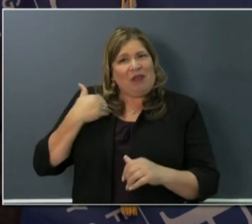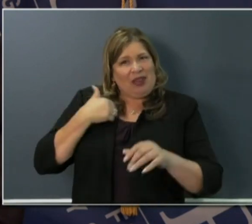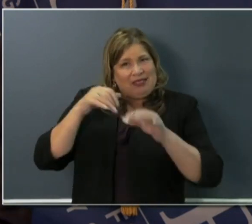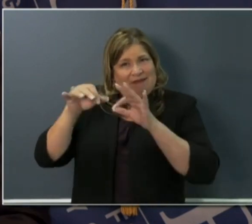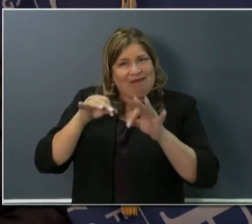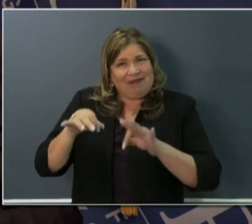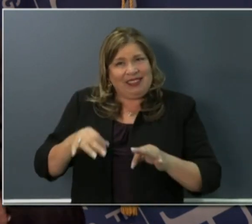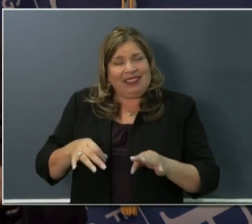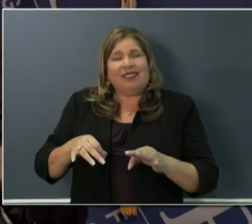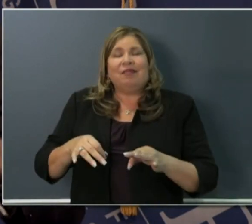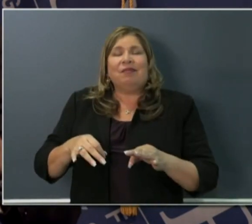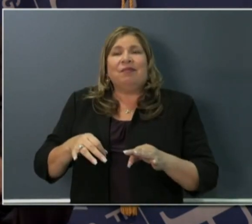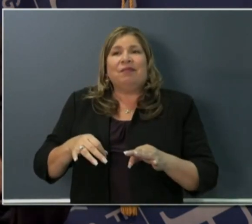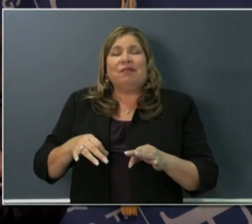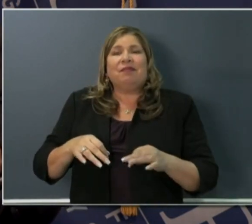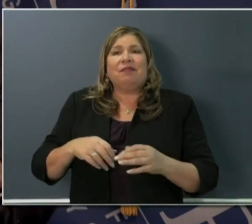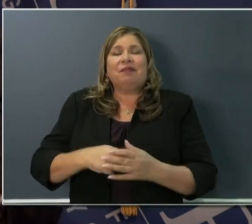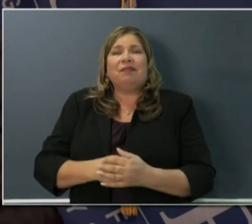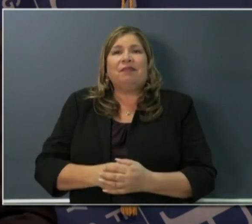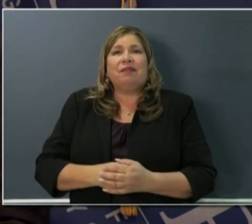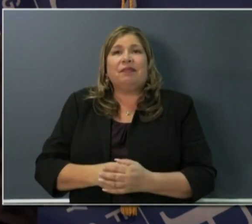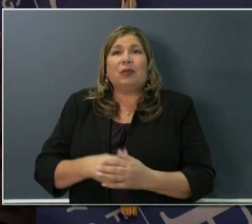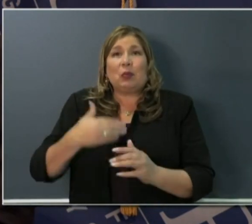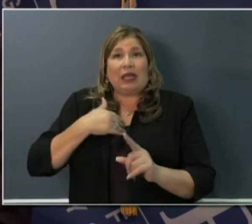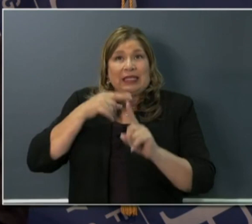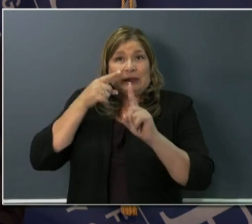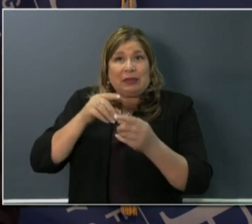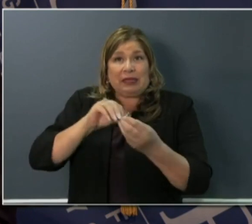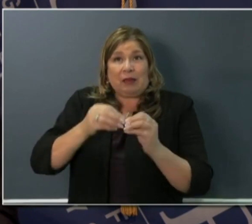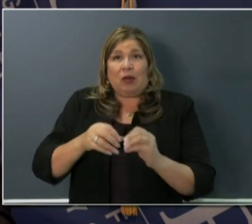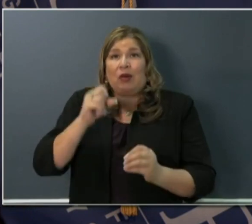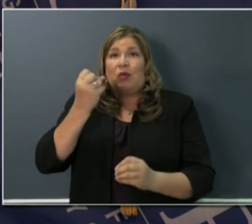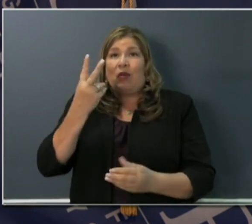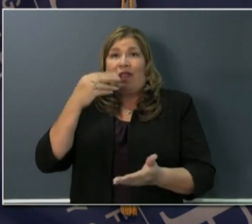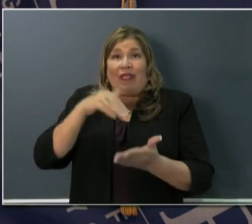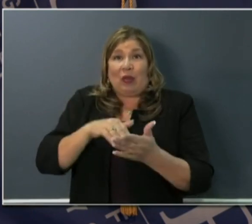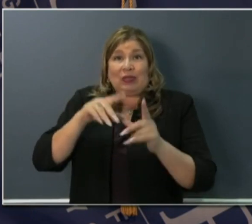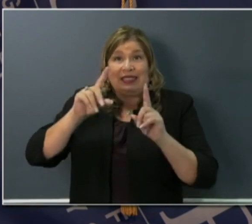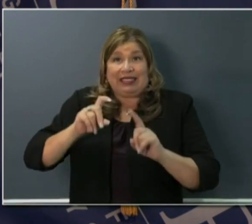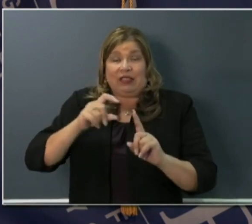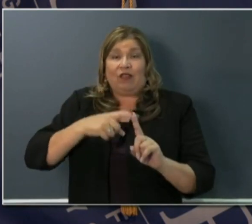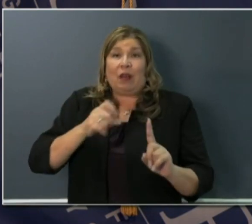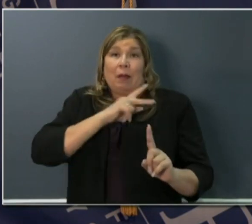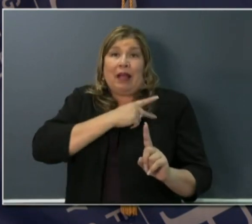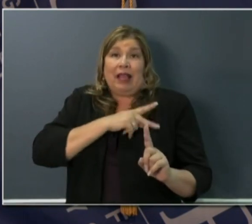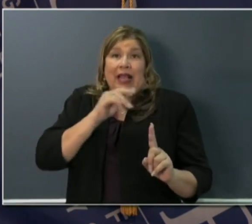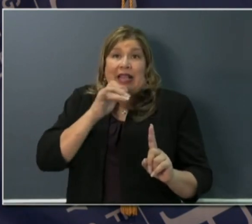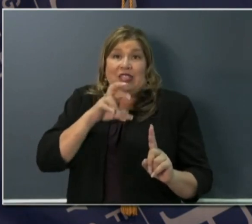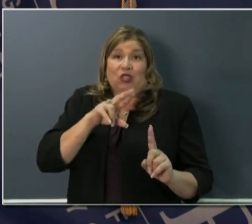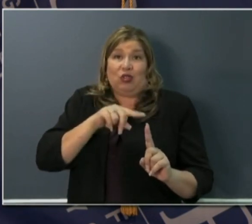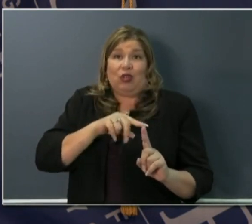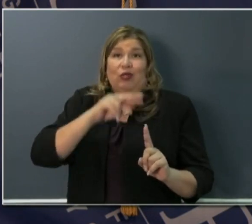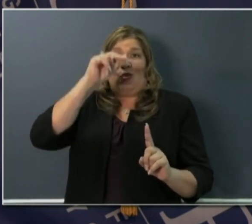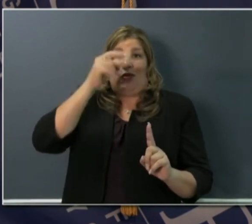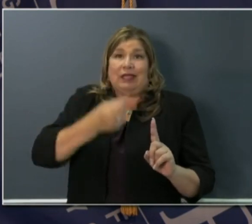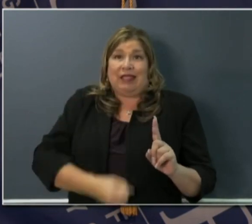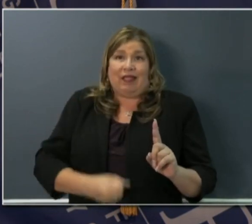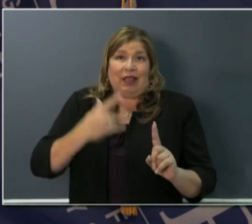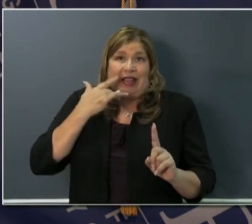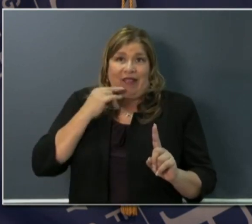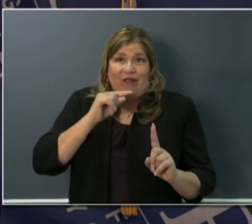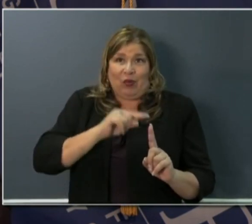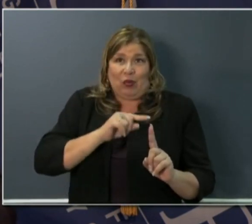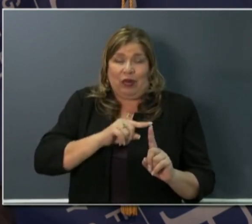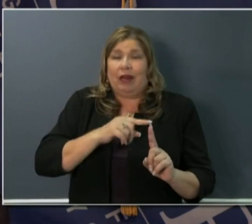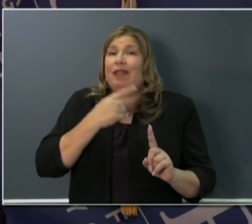ago. You heard me discuss specific number, 12,000 tests that came from Kaiser, both in Northern and Southern California.